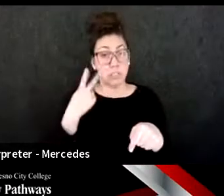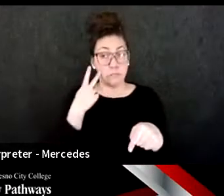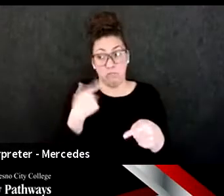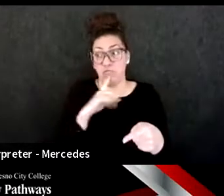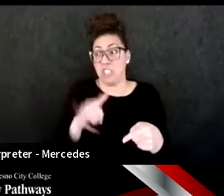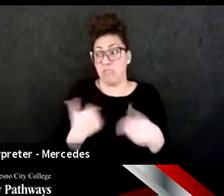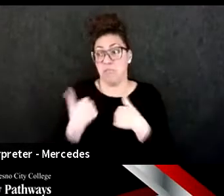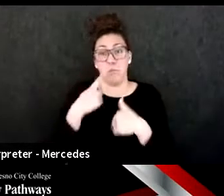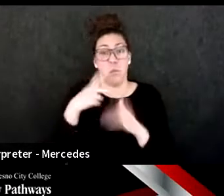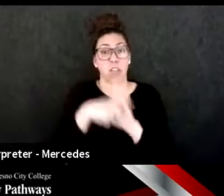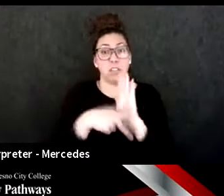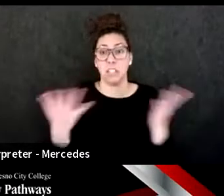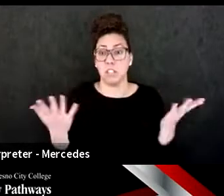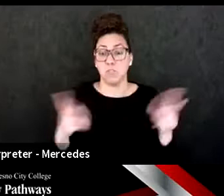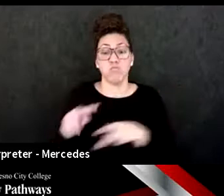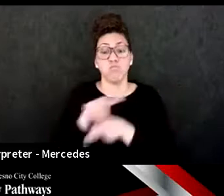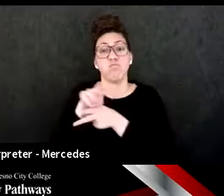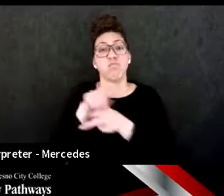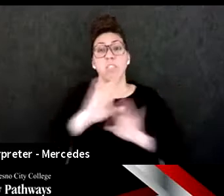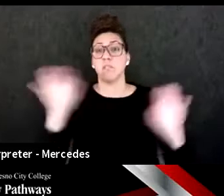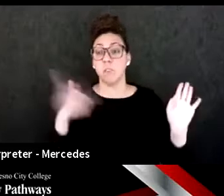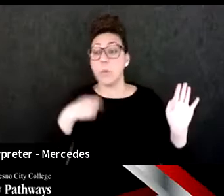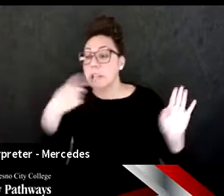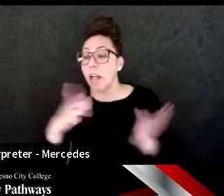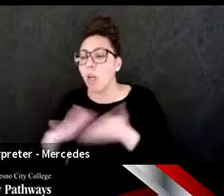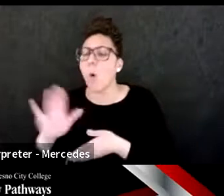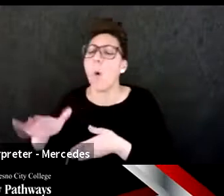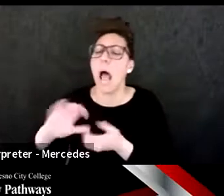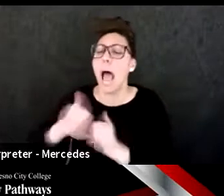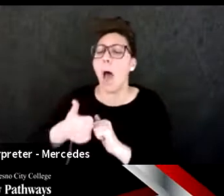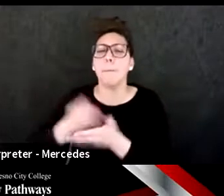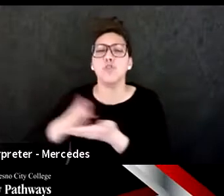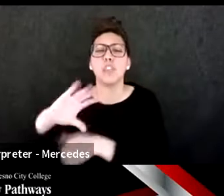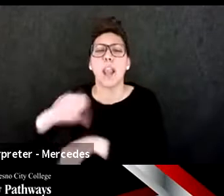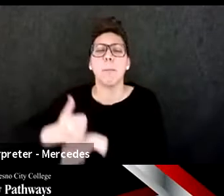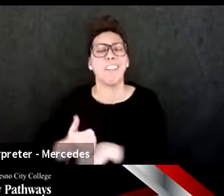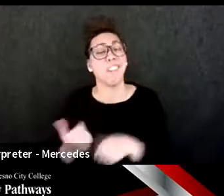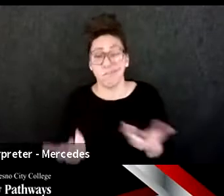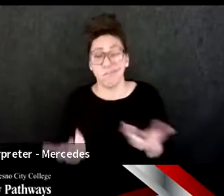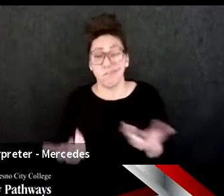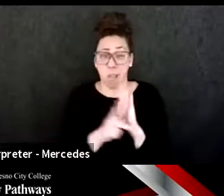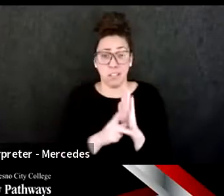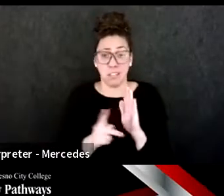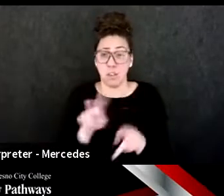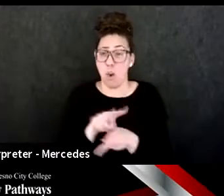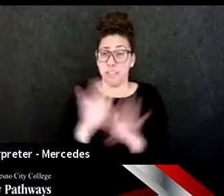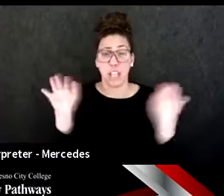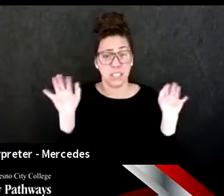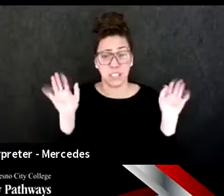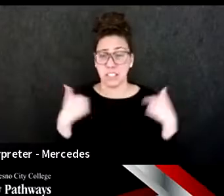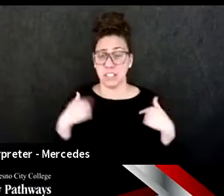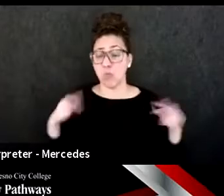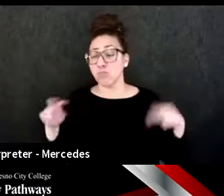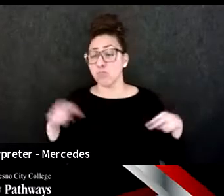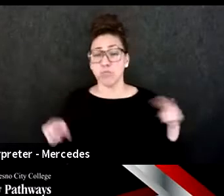We shouldn't be telling the colleges how the budget should be set up. But we're really there to, one of the things I want to